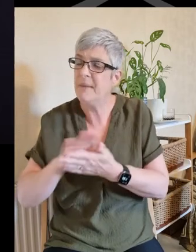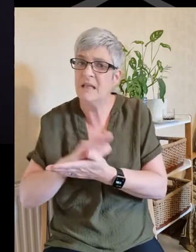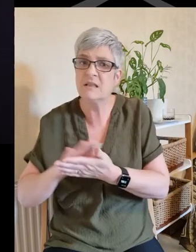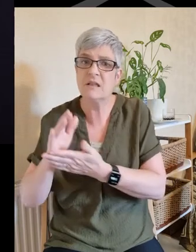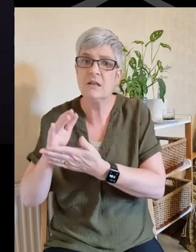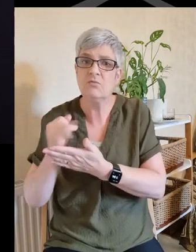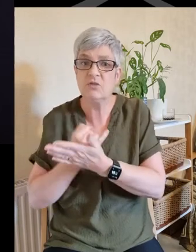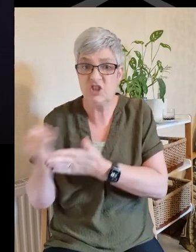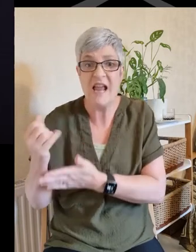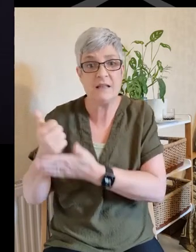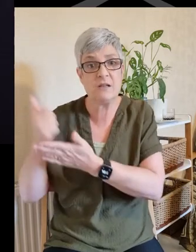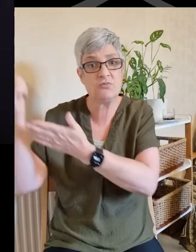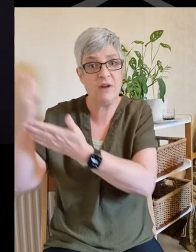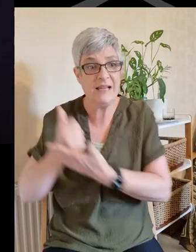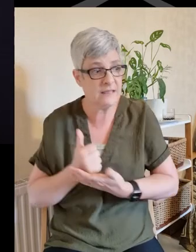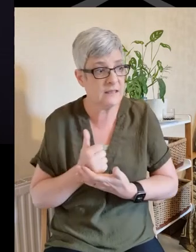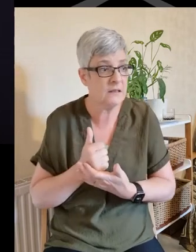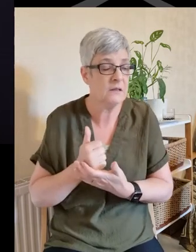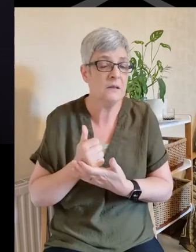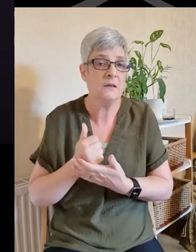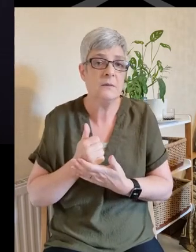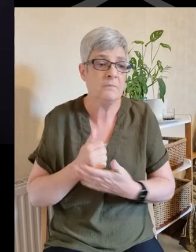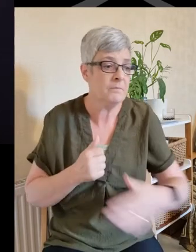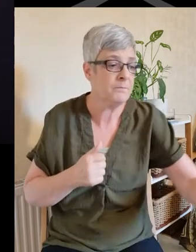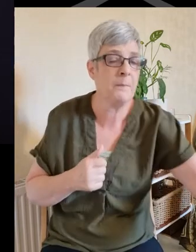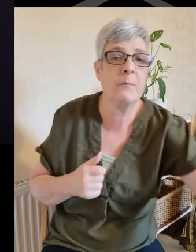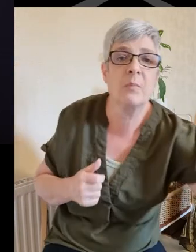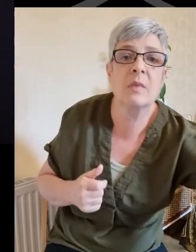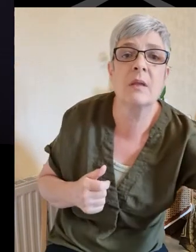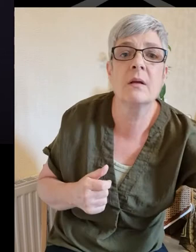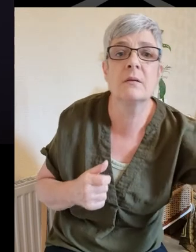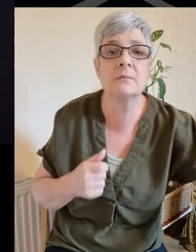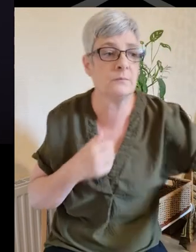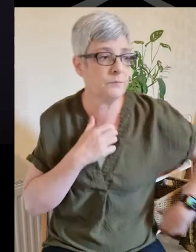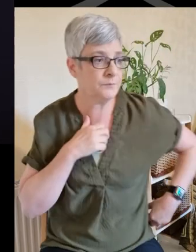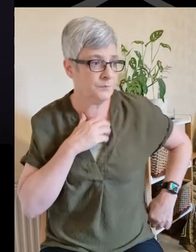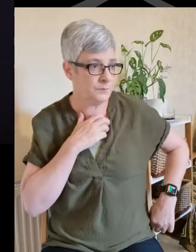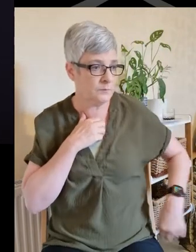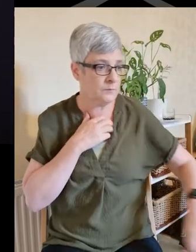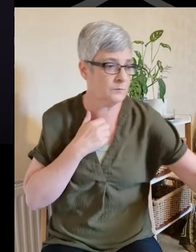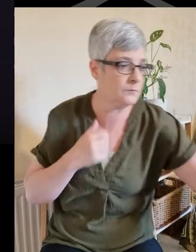come to us, as opposed to what we might like to construct.